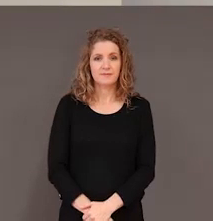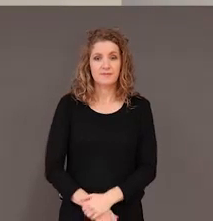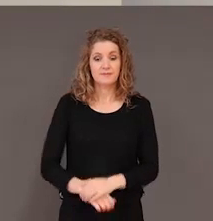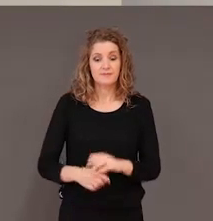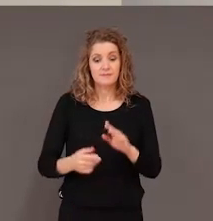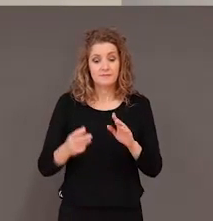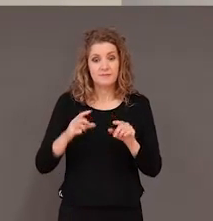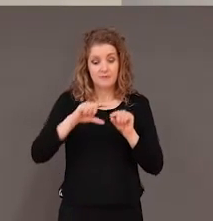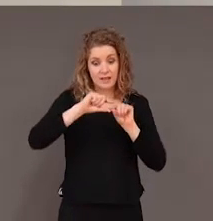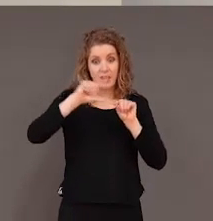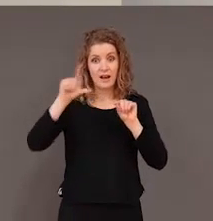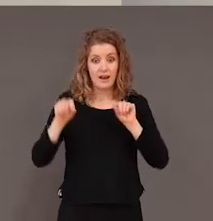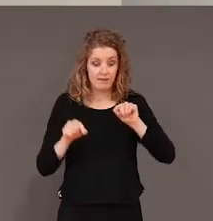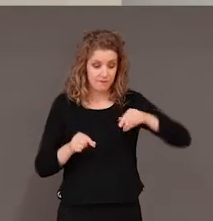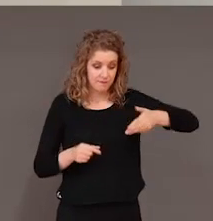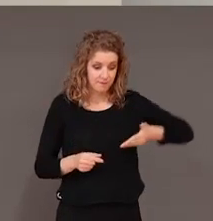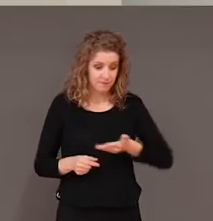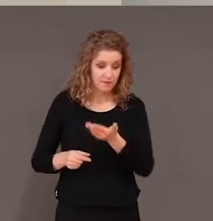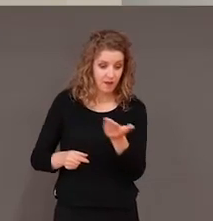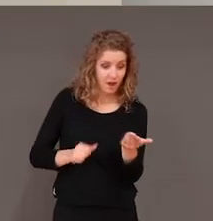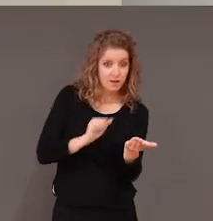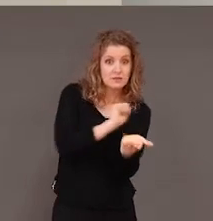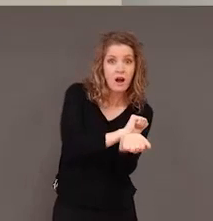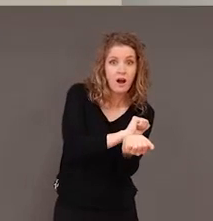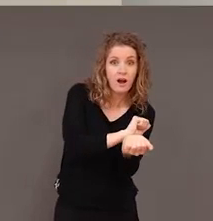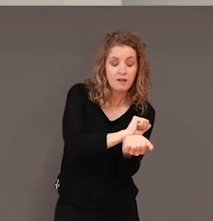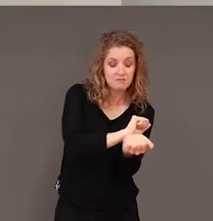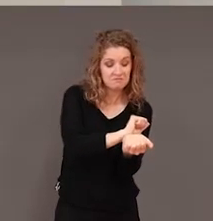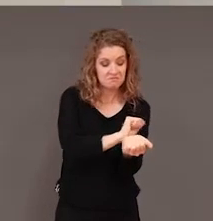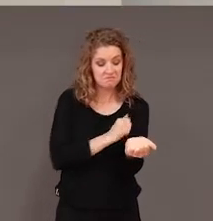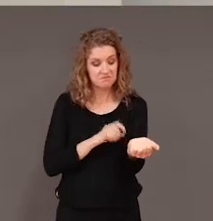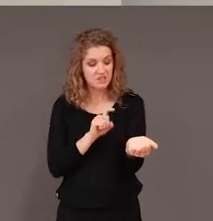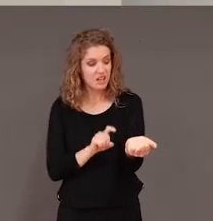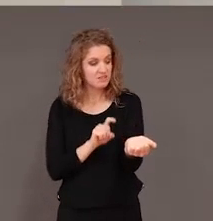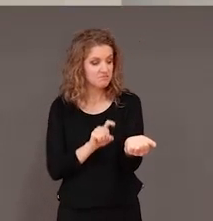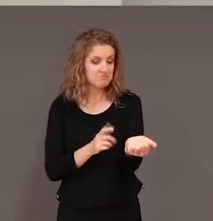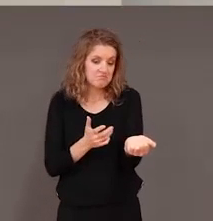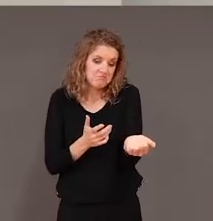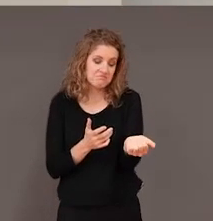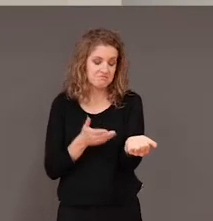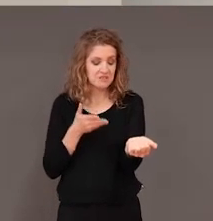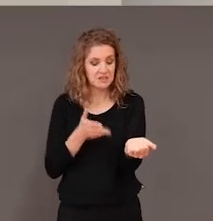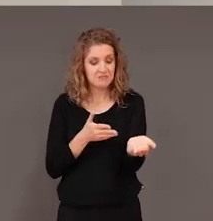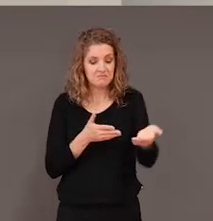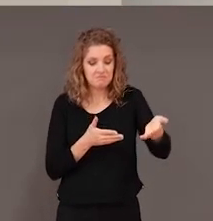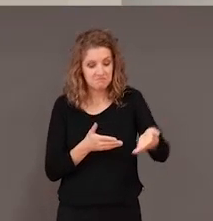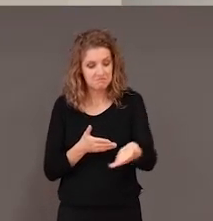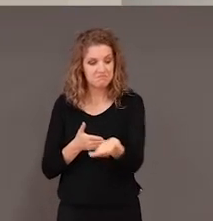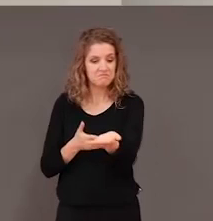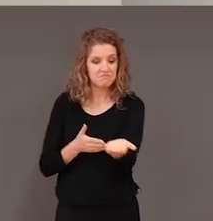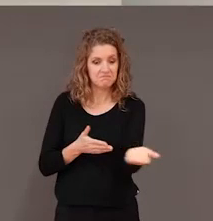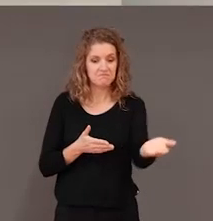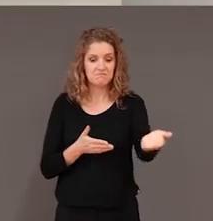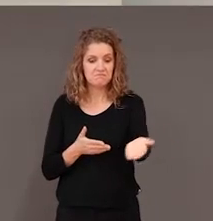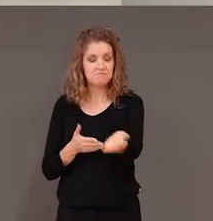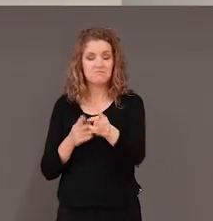If a leaf gets stuck, just allow it to hang around until it's ready to float by. And if the thought comes up again, just watch it float by